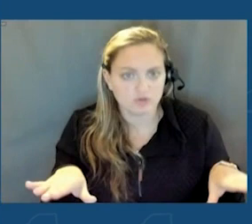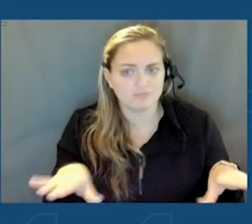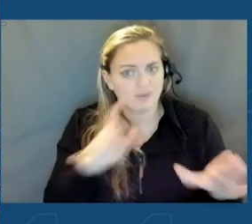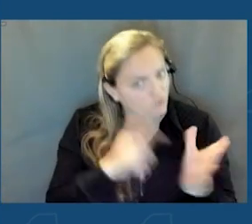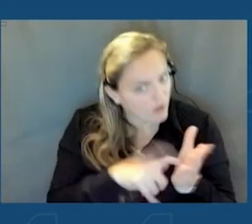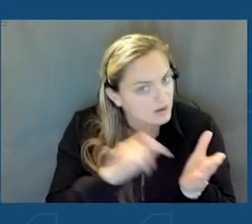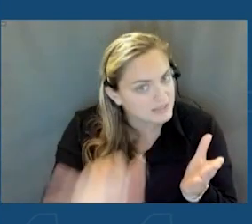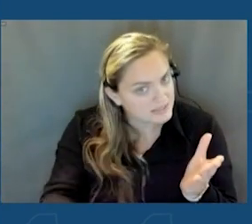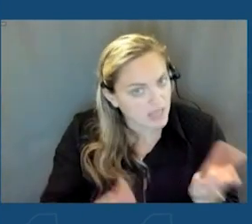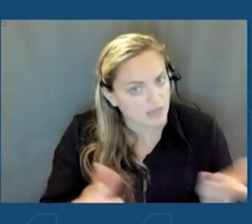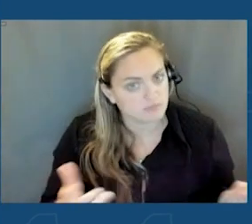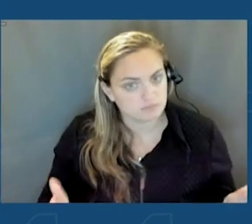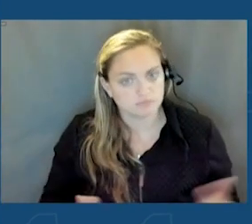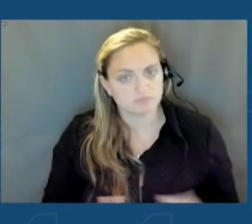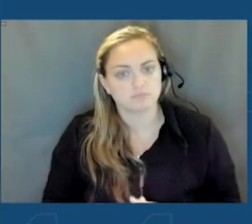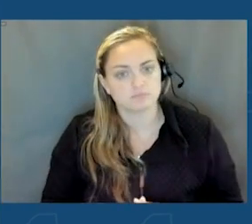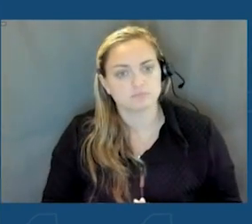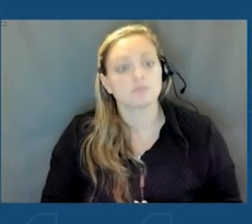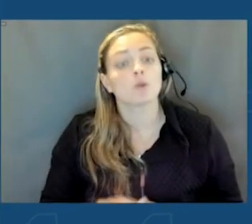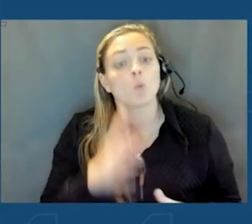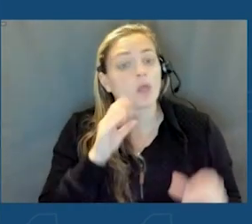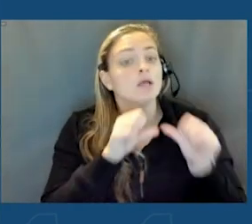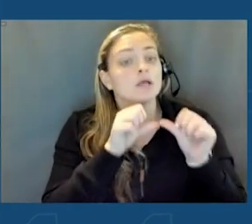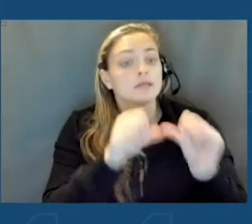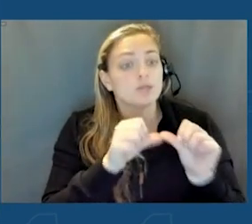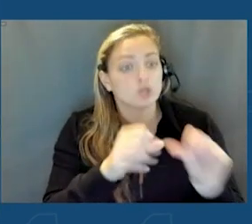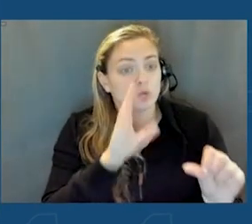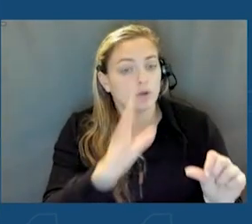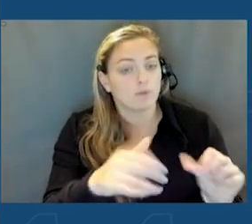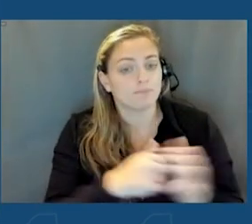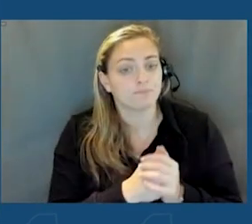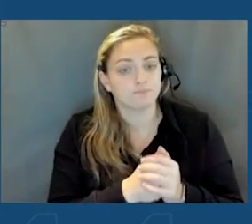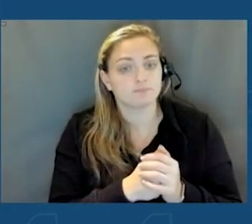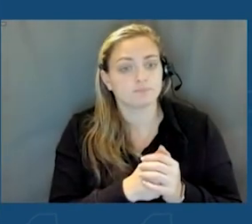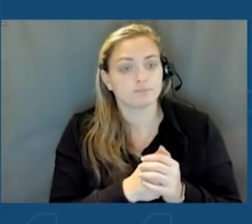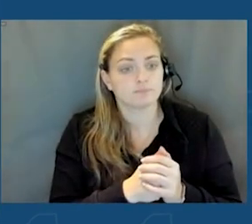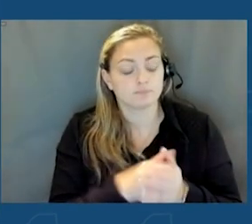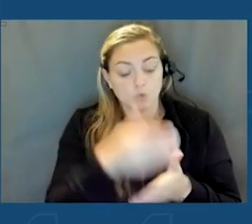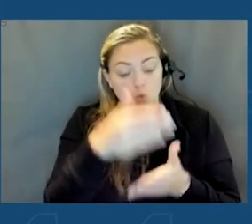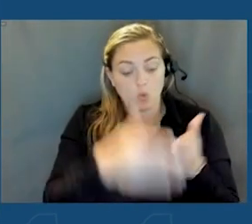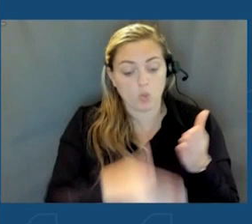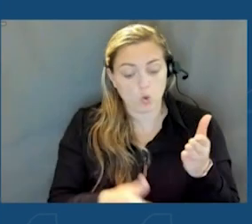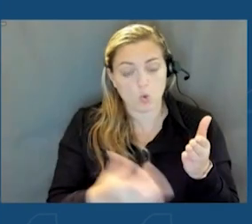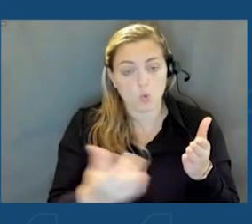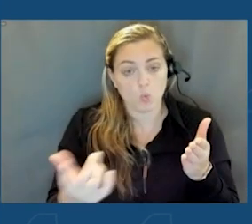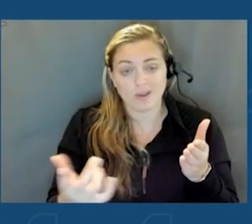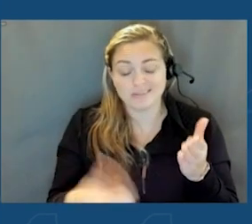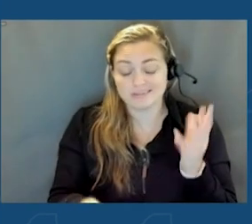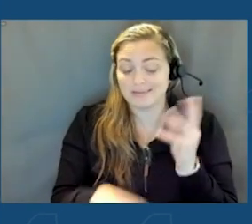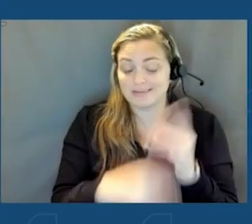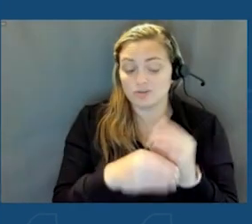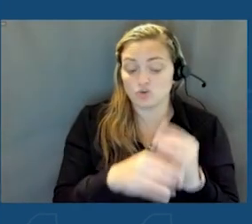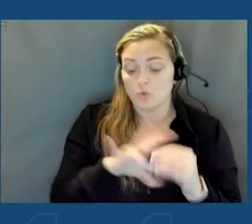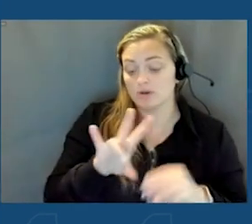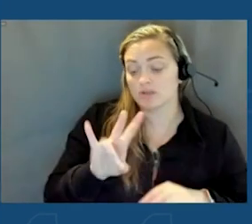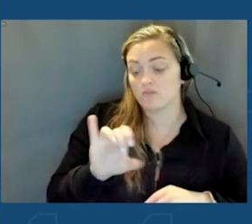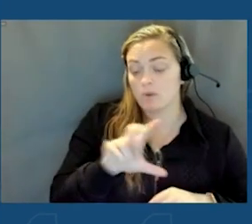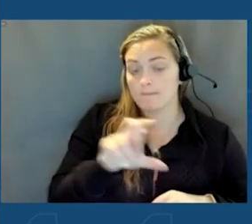for that. So we're going to continue. So to close, this is on top of our $7 billion